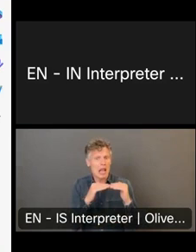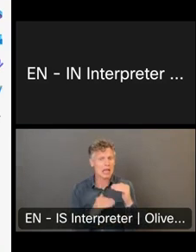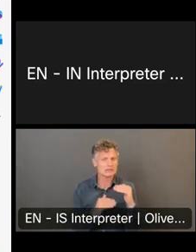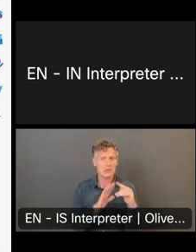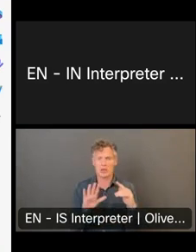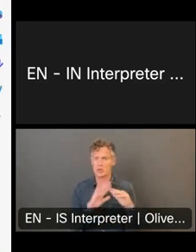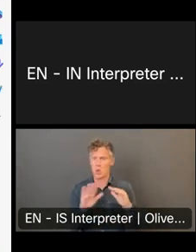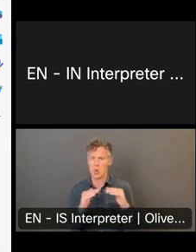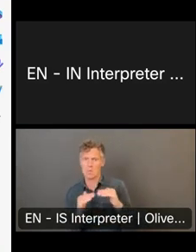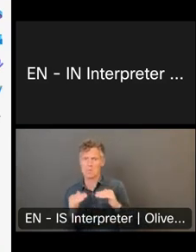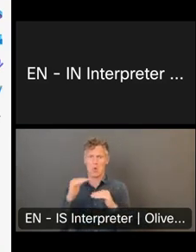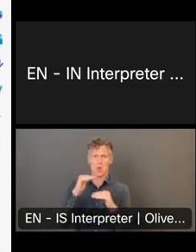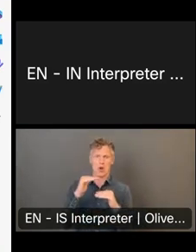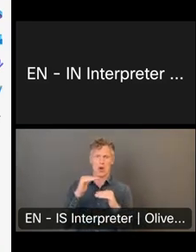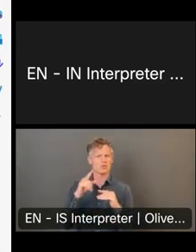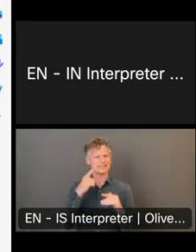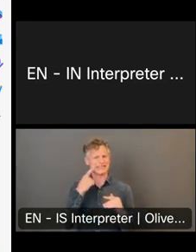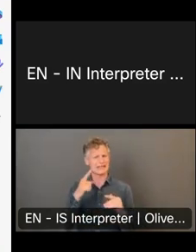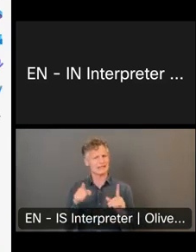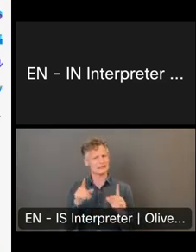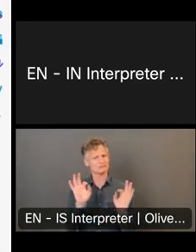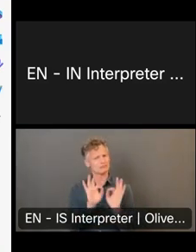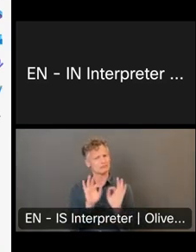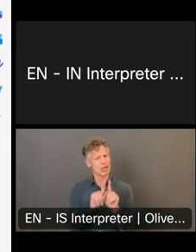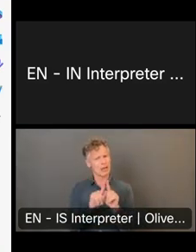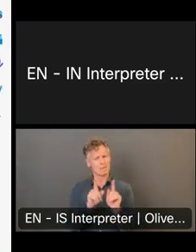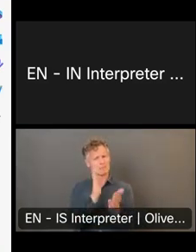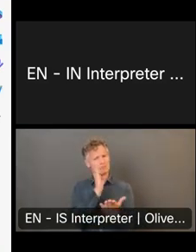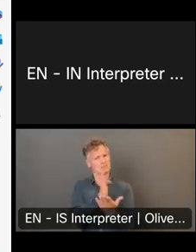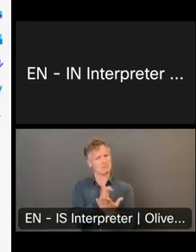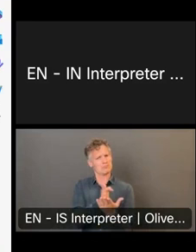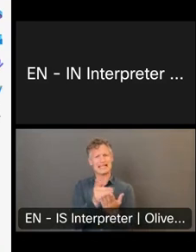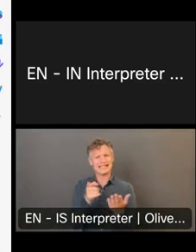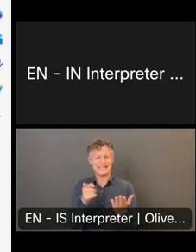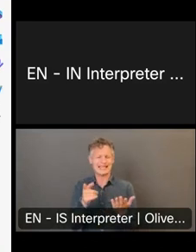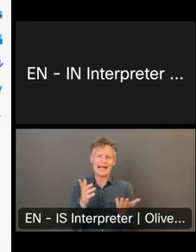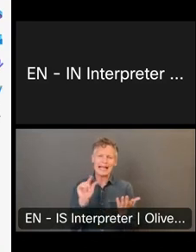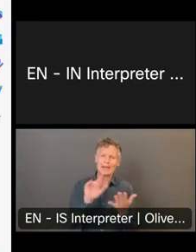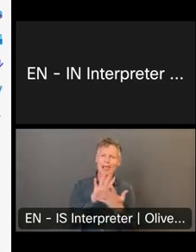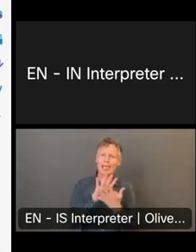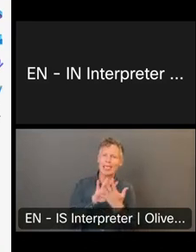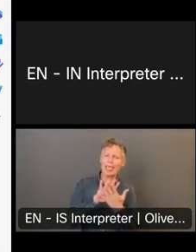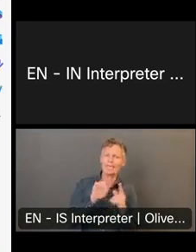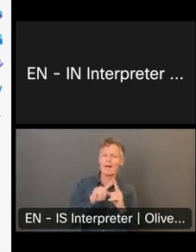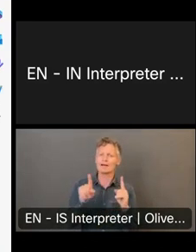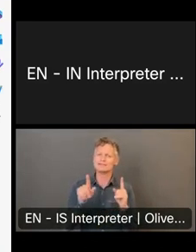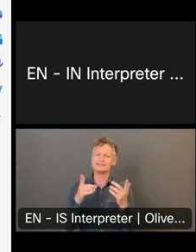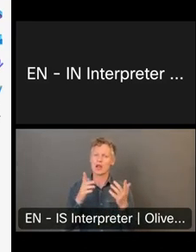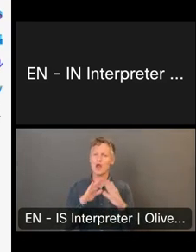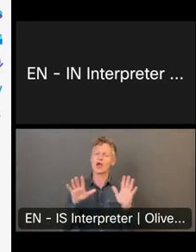brevity, but we see what he's after. He's after something broader than just brevity, something that we will later call